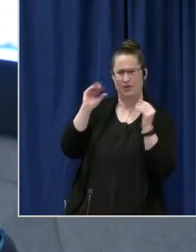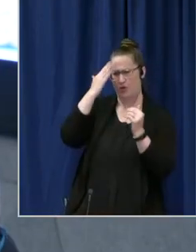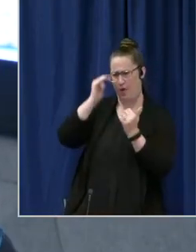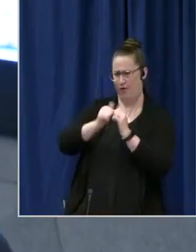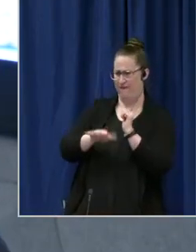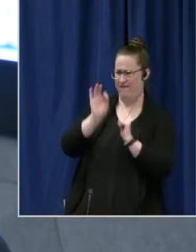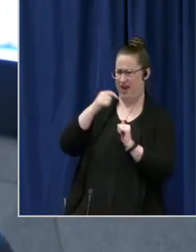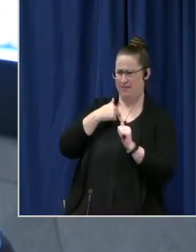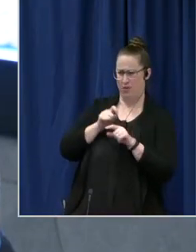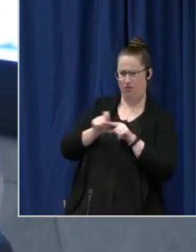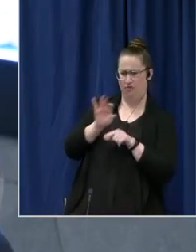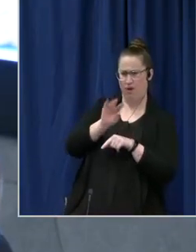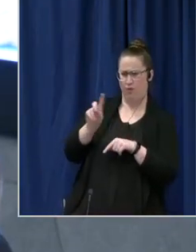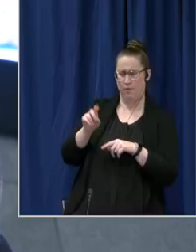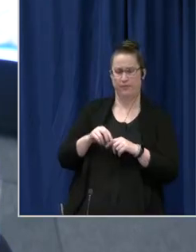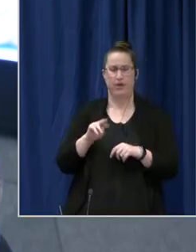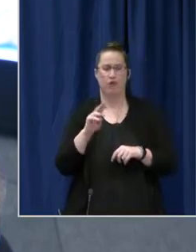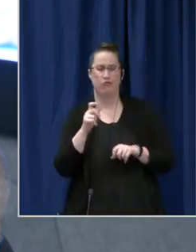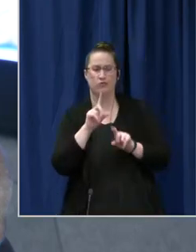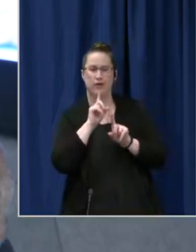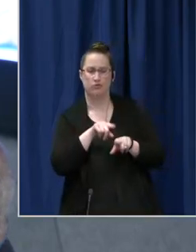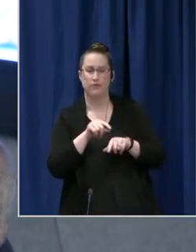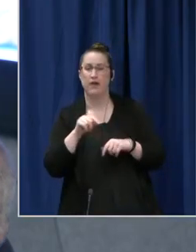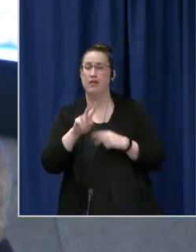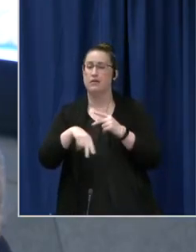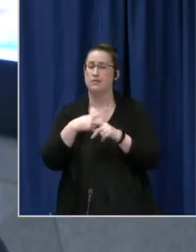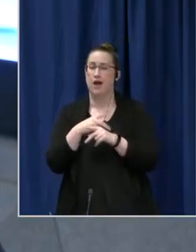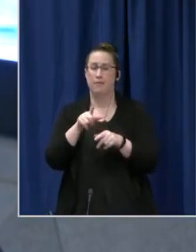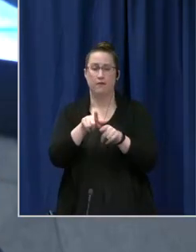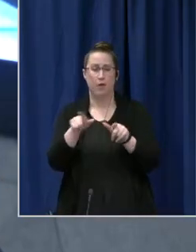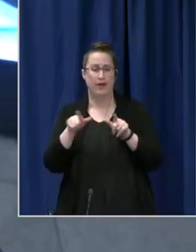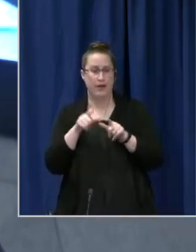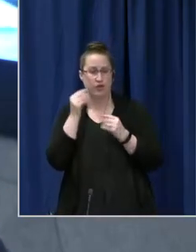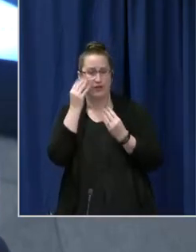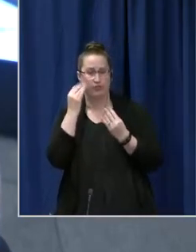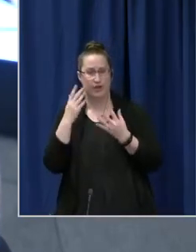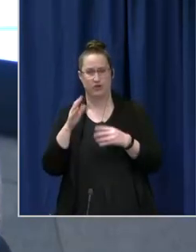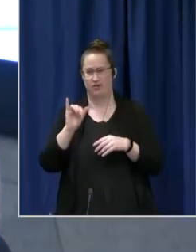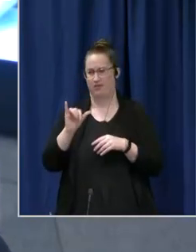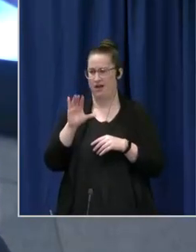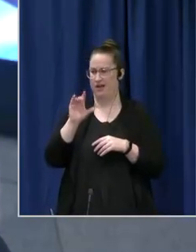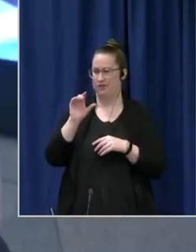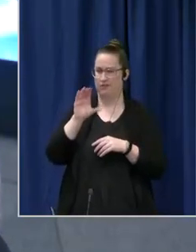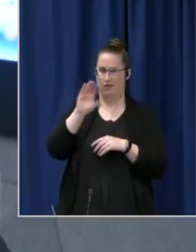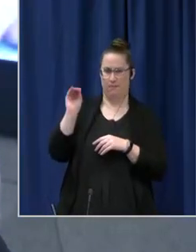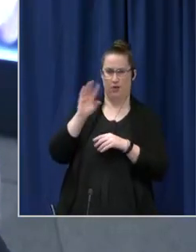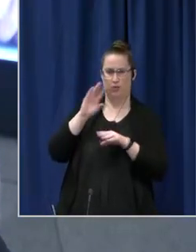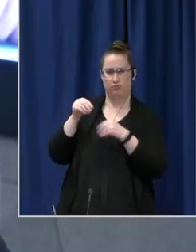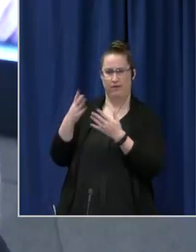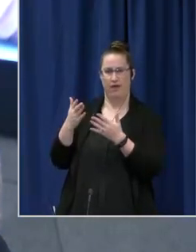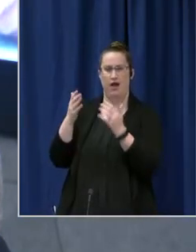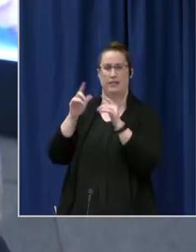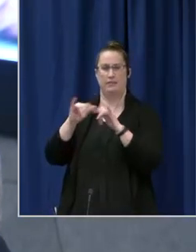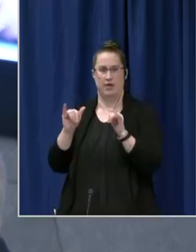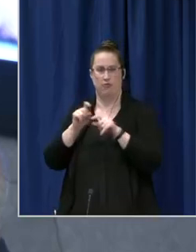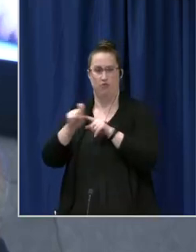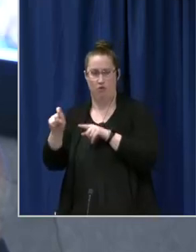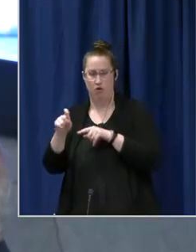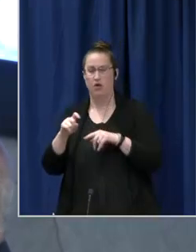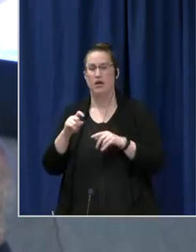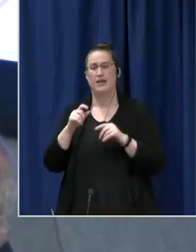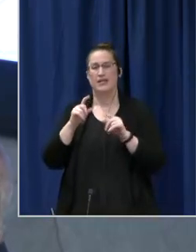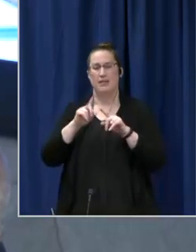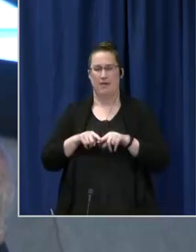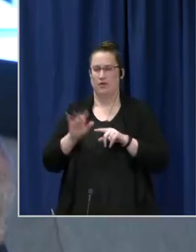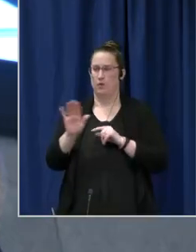911? The type of location information that a carrier delivers along with your call depends on the type of